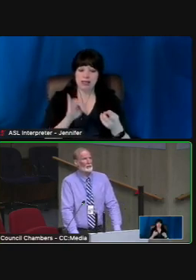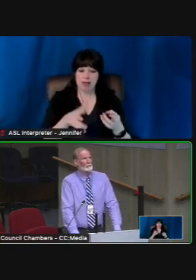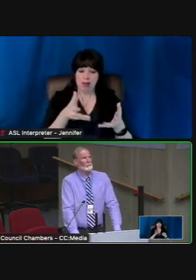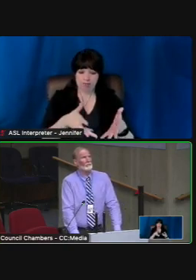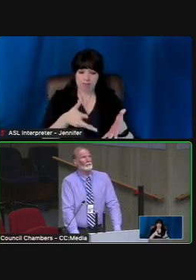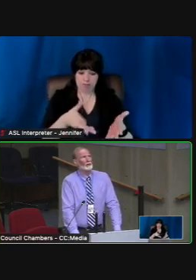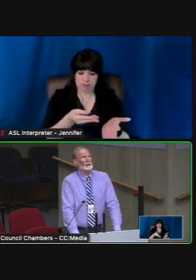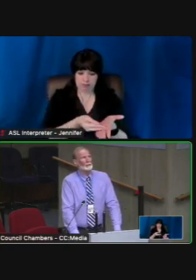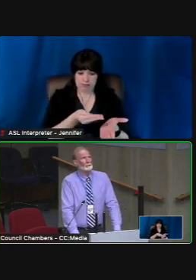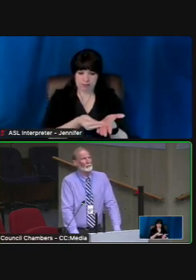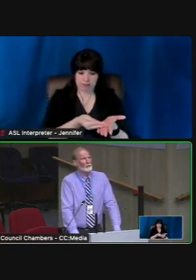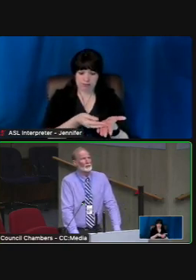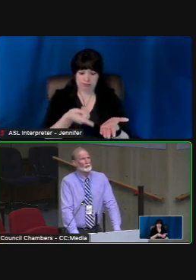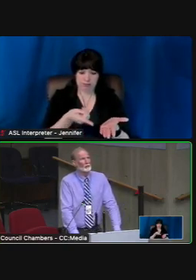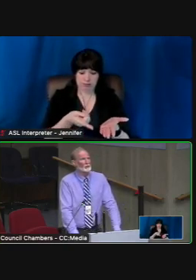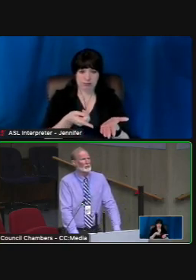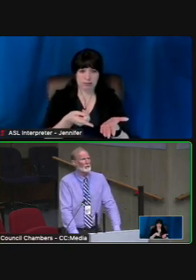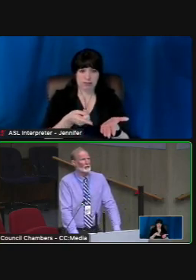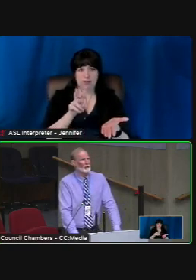allocation money of